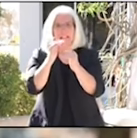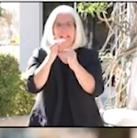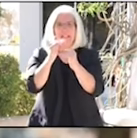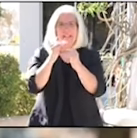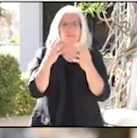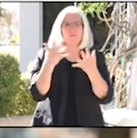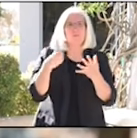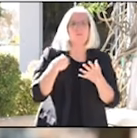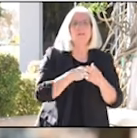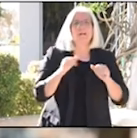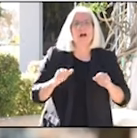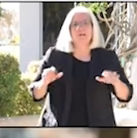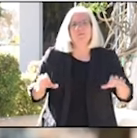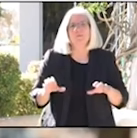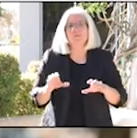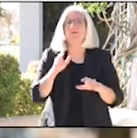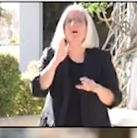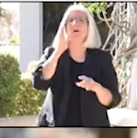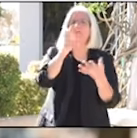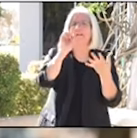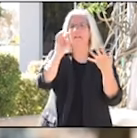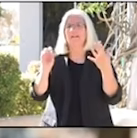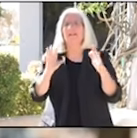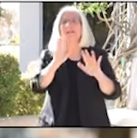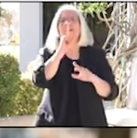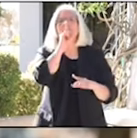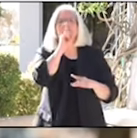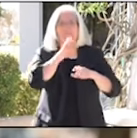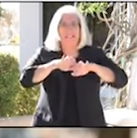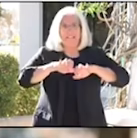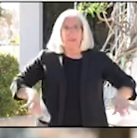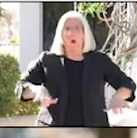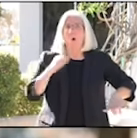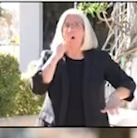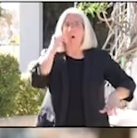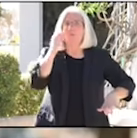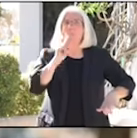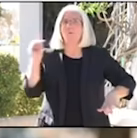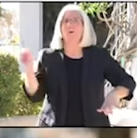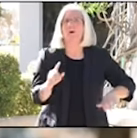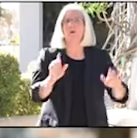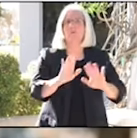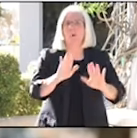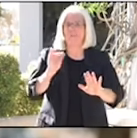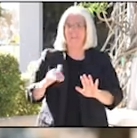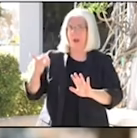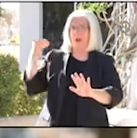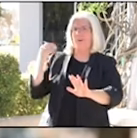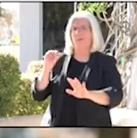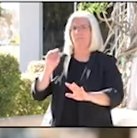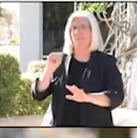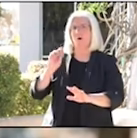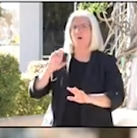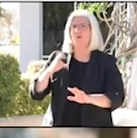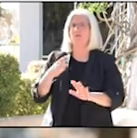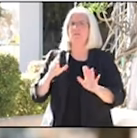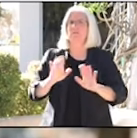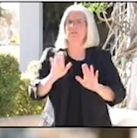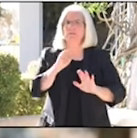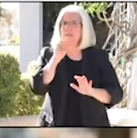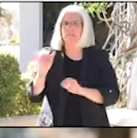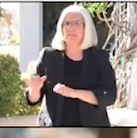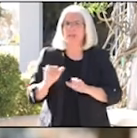in place order as I issued in March, but nevertheless, the broader message is simple, and that